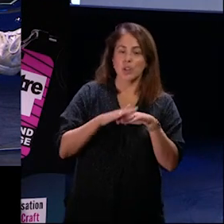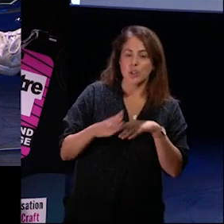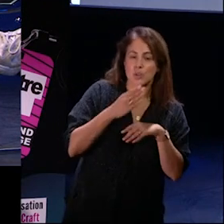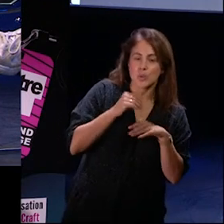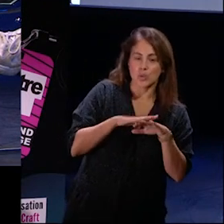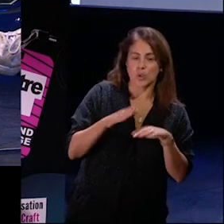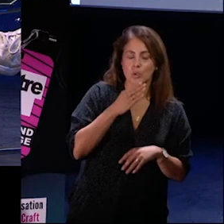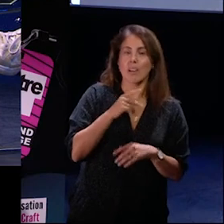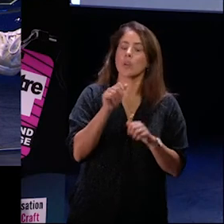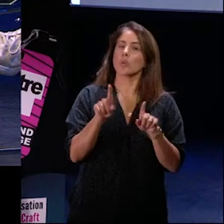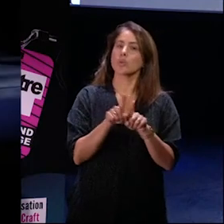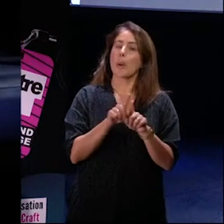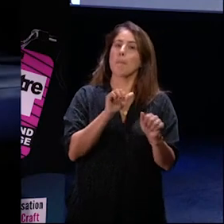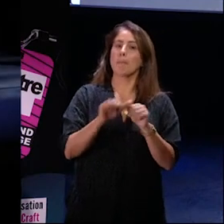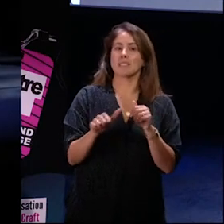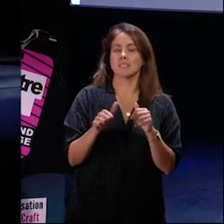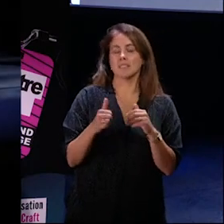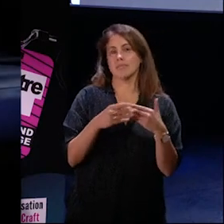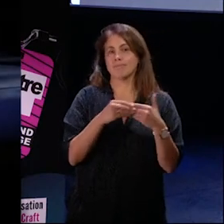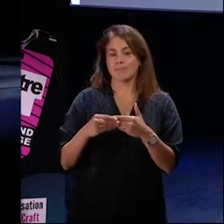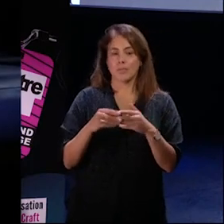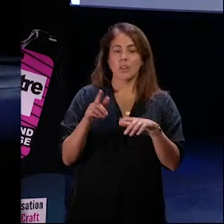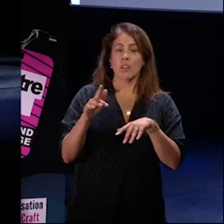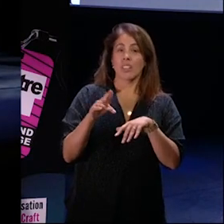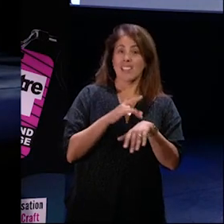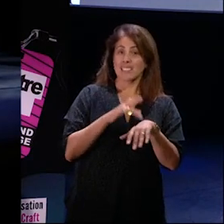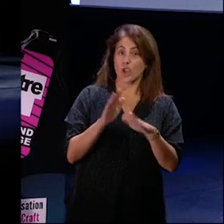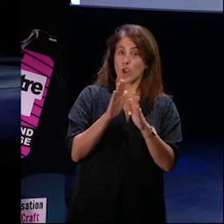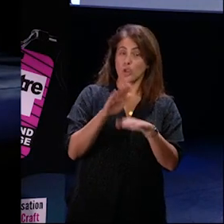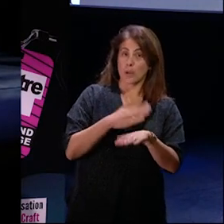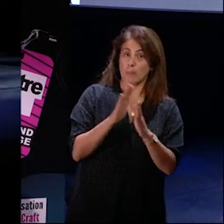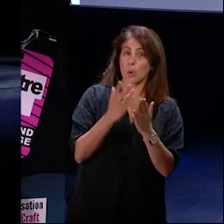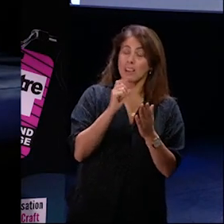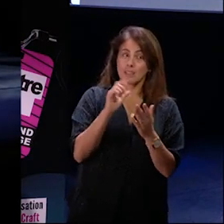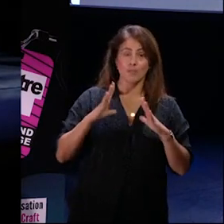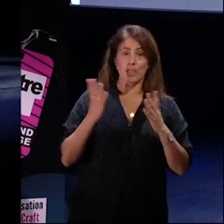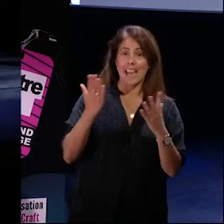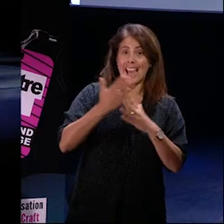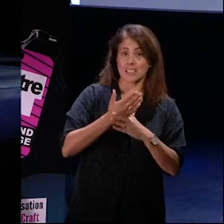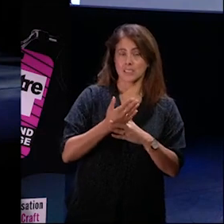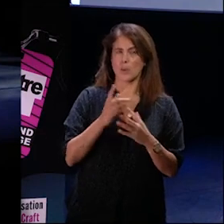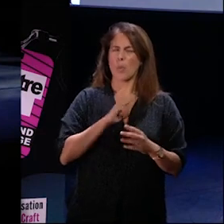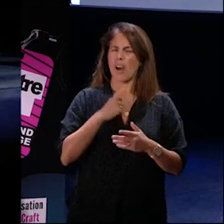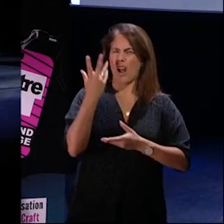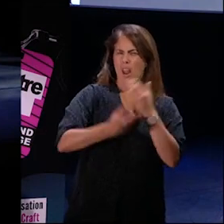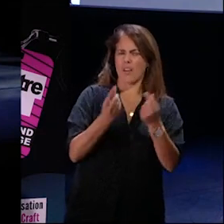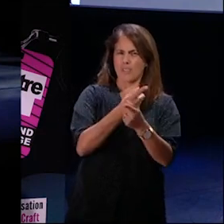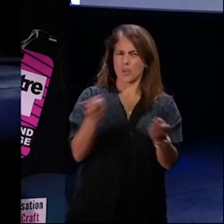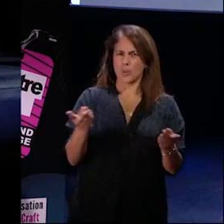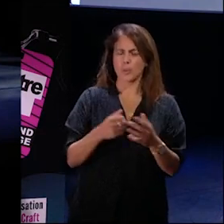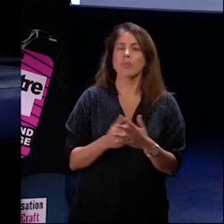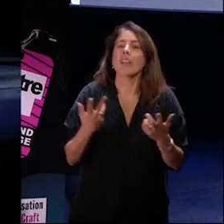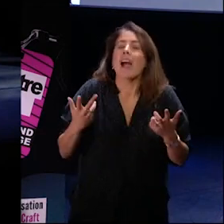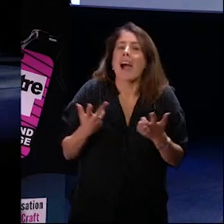and guidance on best practices. The Theatre Green Book is free to access and can be found online. So why am I telling you about all of this? How